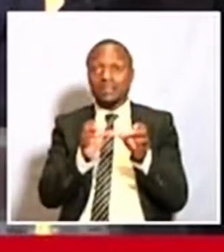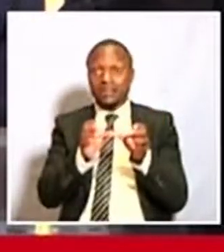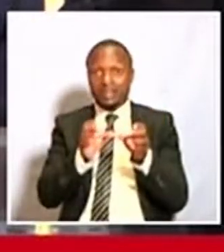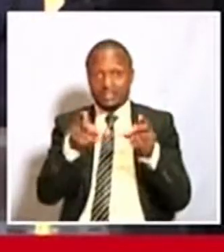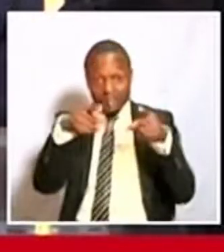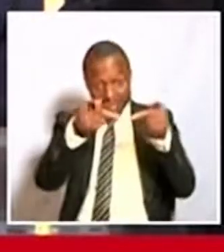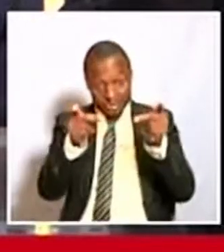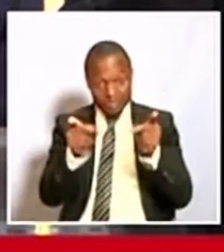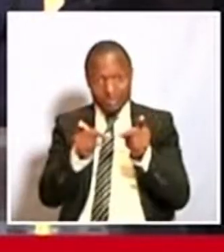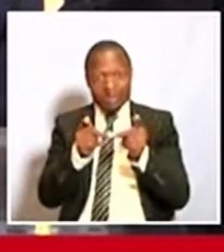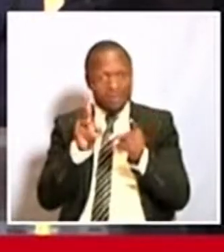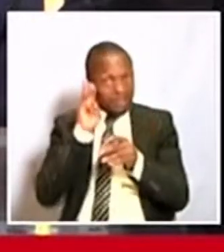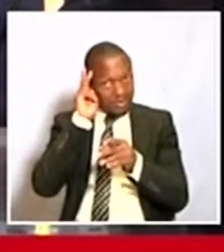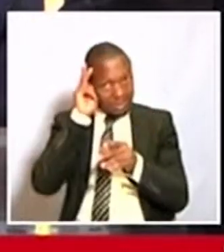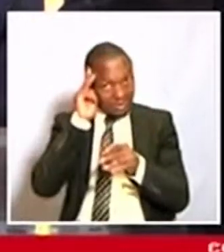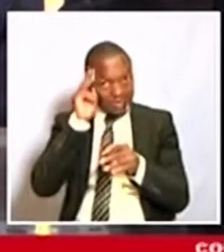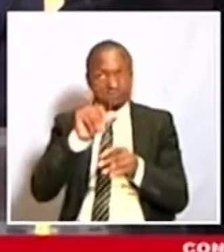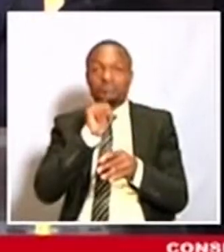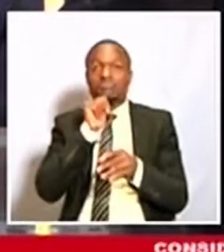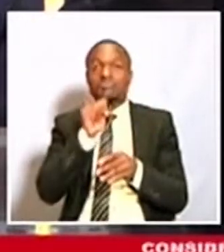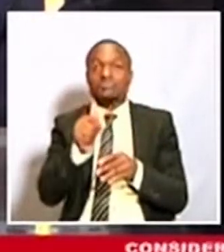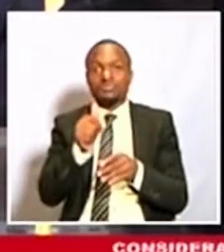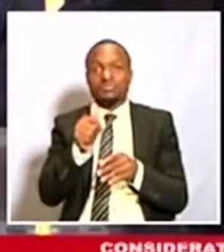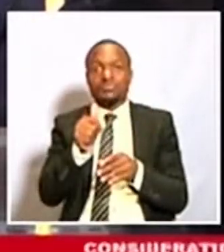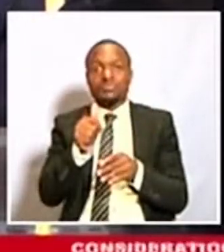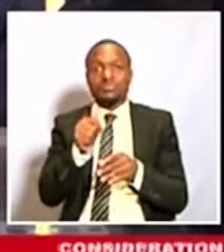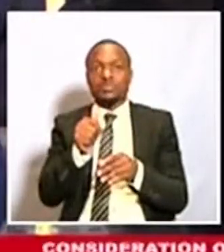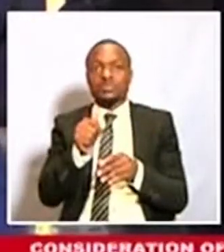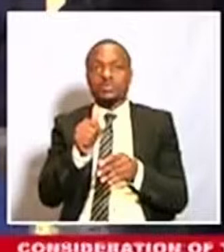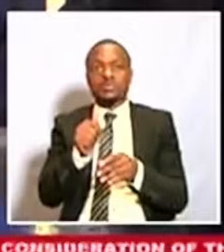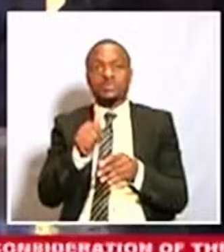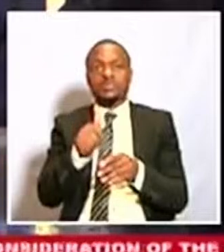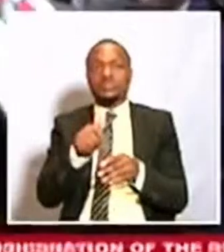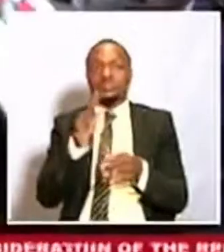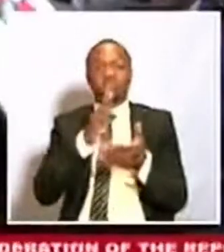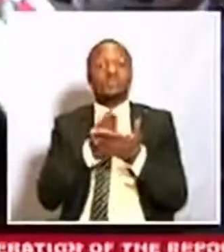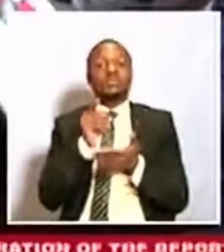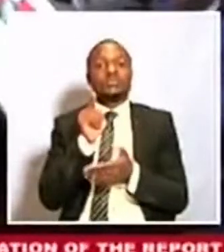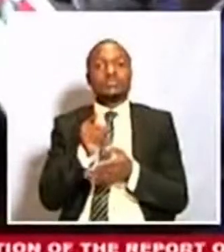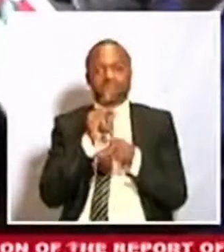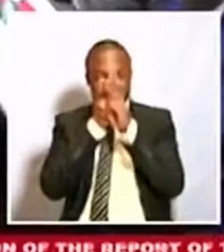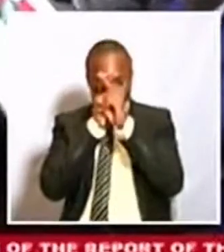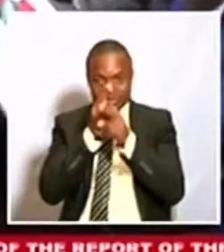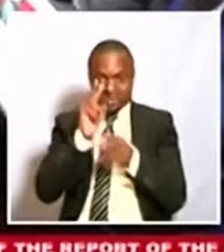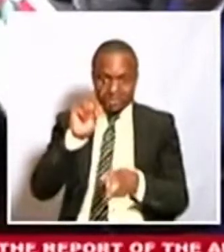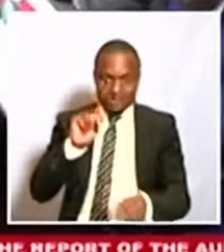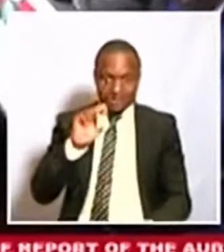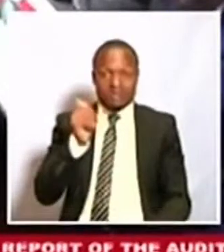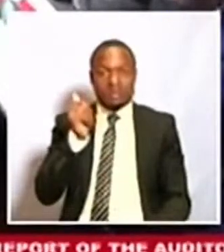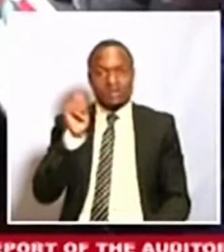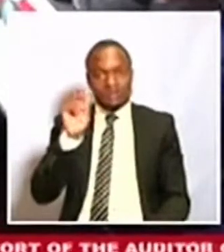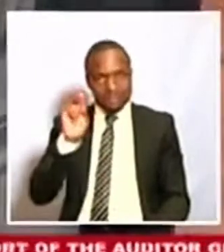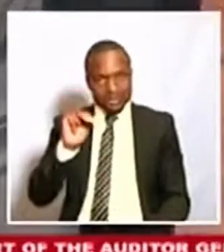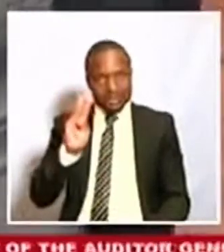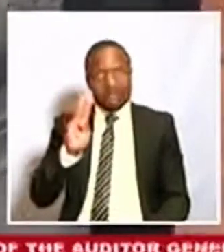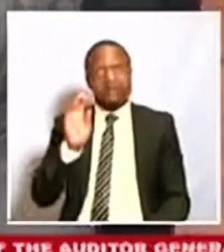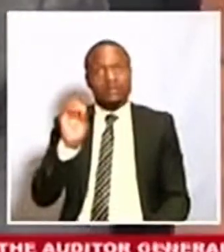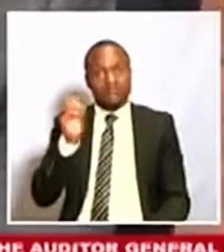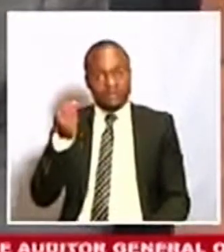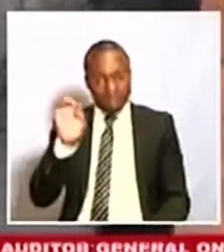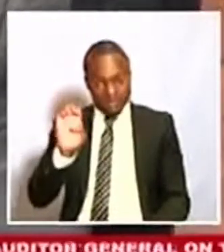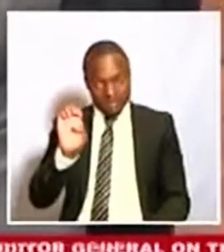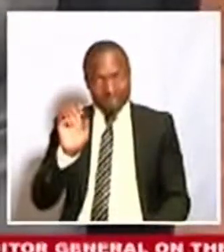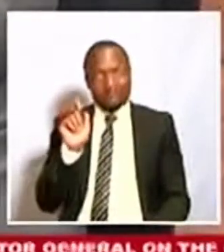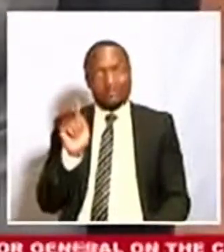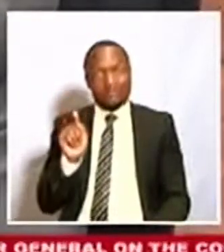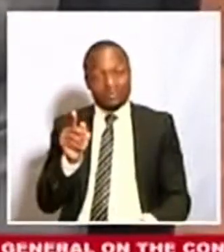of the ministry, and will not be distracted from that. I submit. Thank you. Honorable Nyambosa, Honorable... Thank you, Chair. I just want to pick it